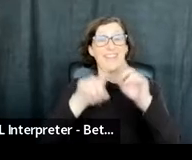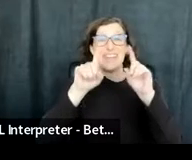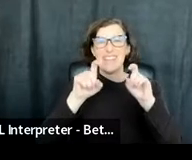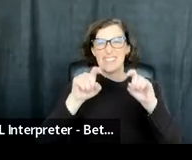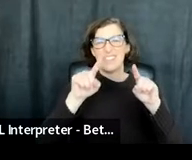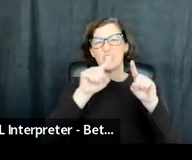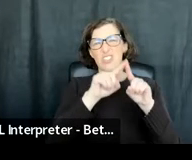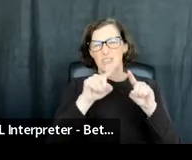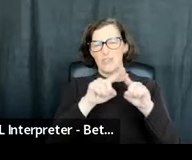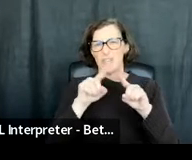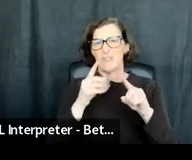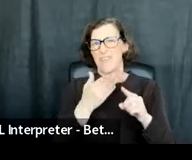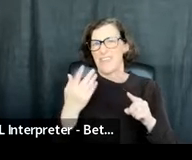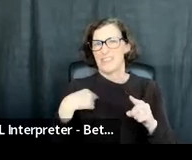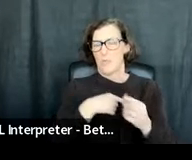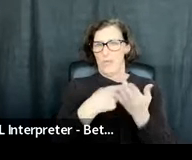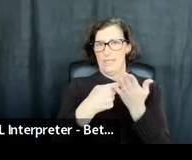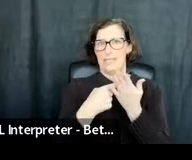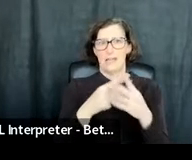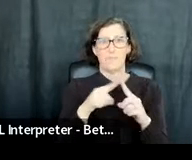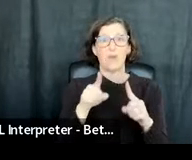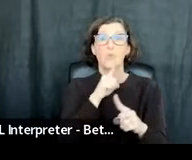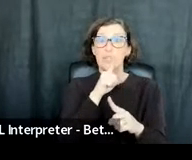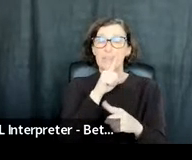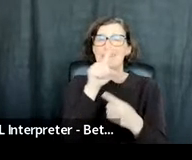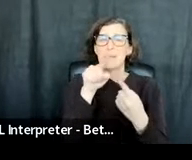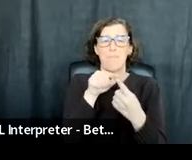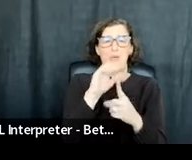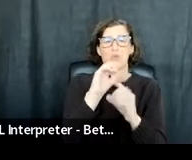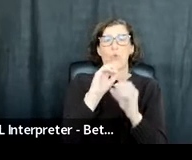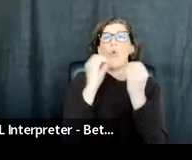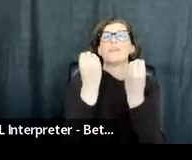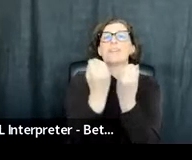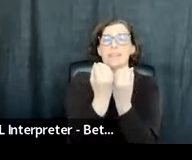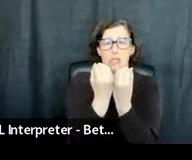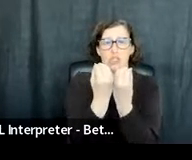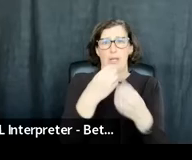covered. And really it's about the organization creating that